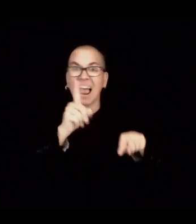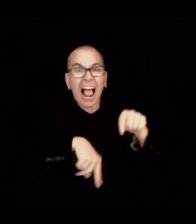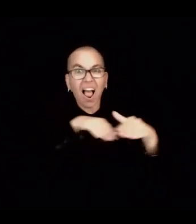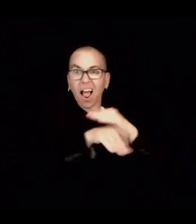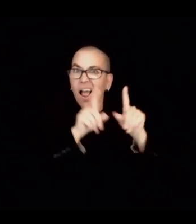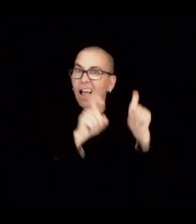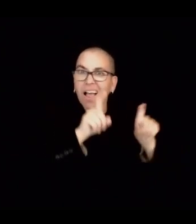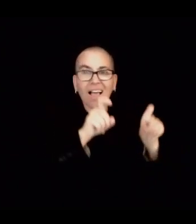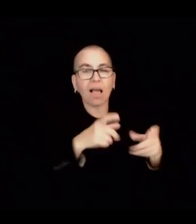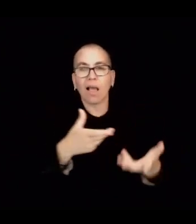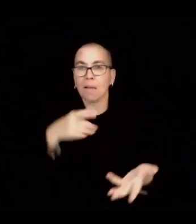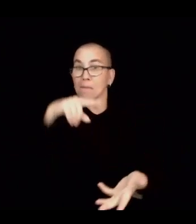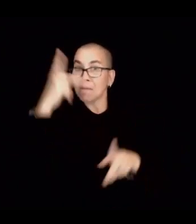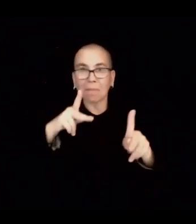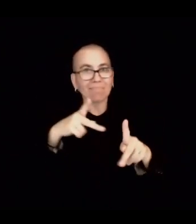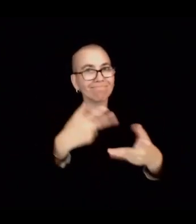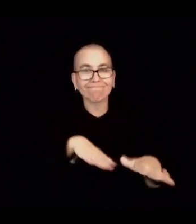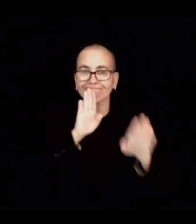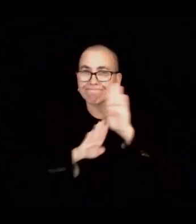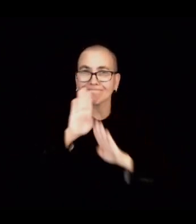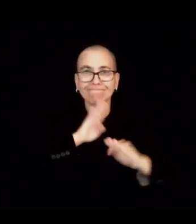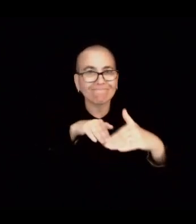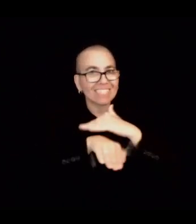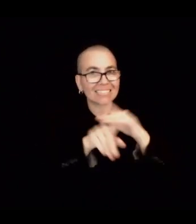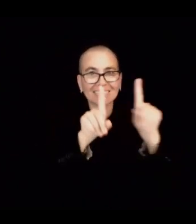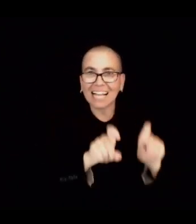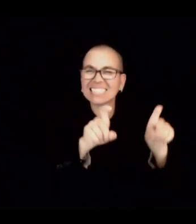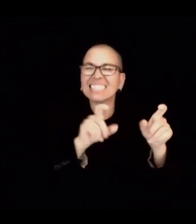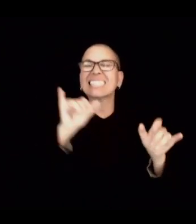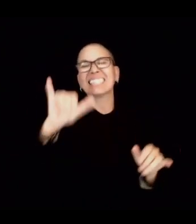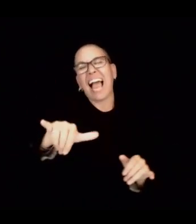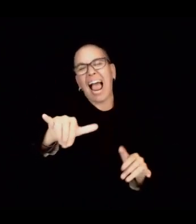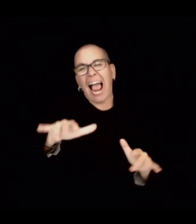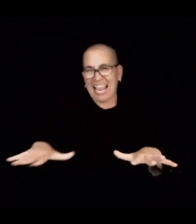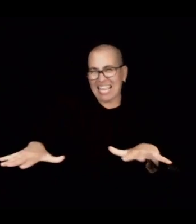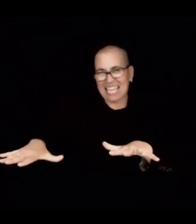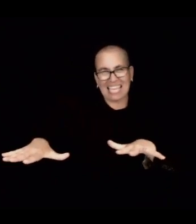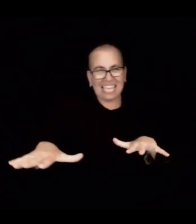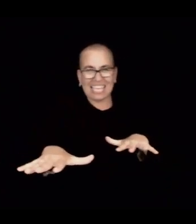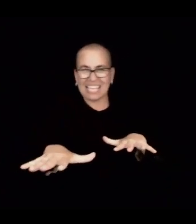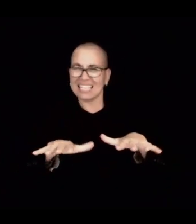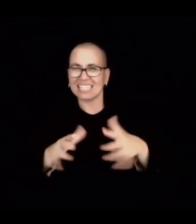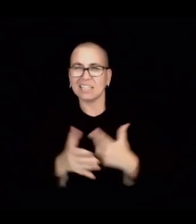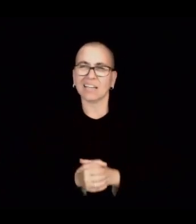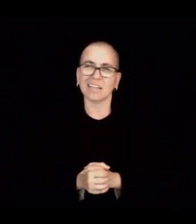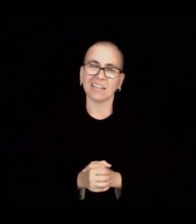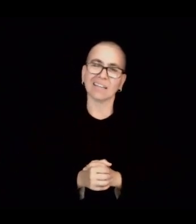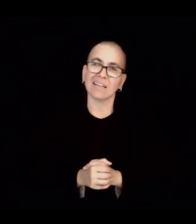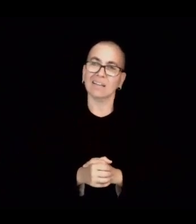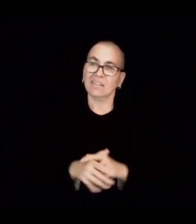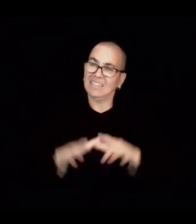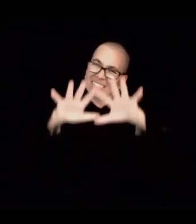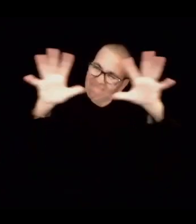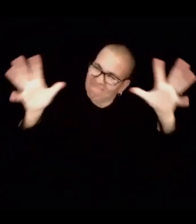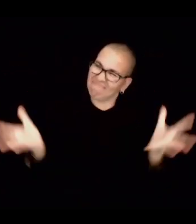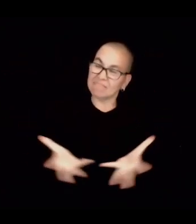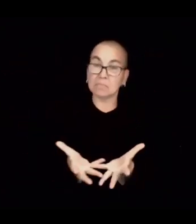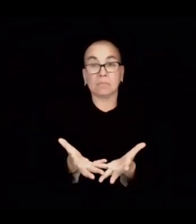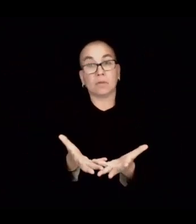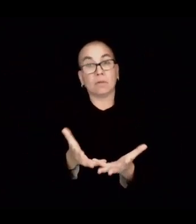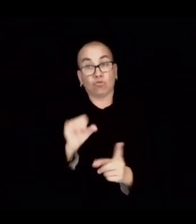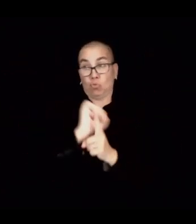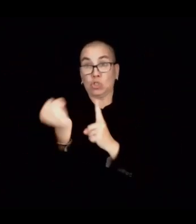the overall positivity from the mass gatherings is positive, that is low. But on the other hand, the fact